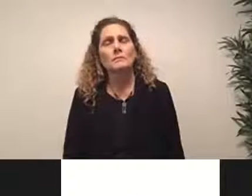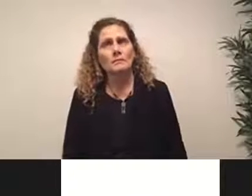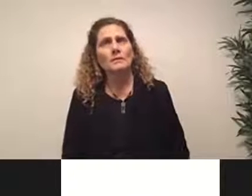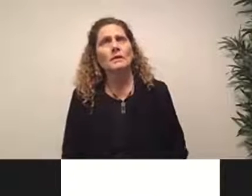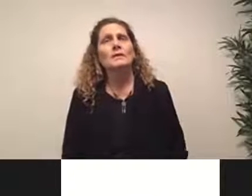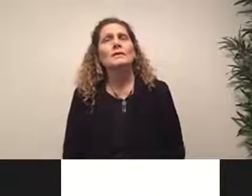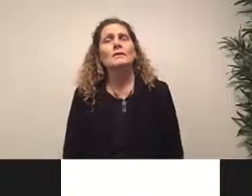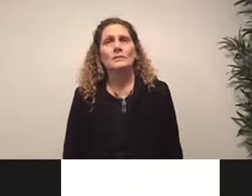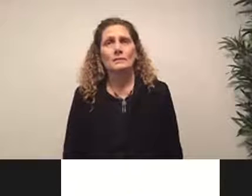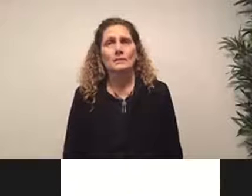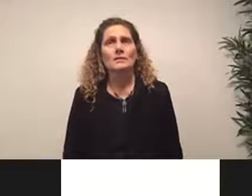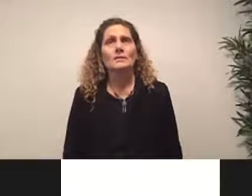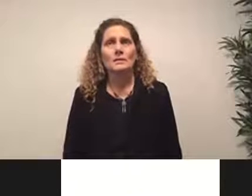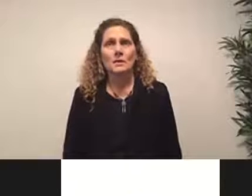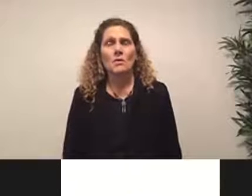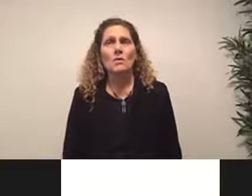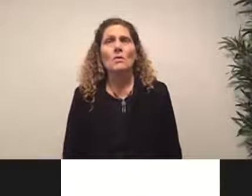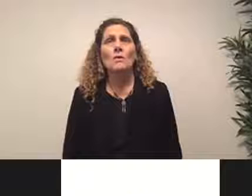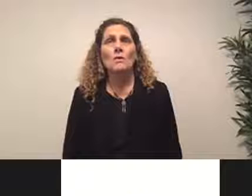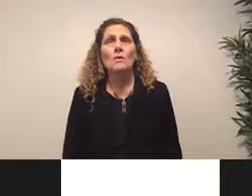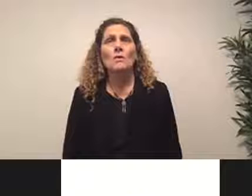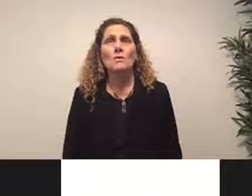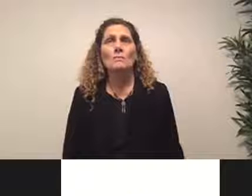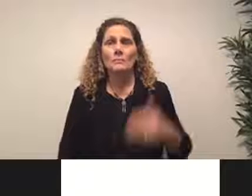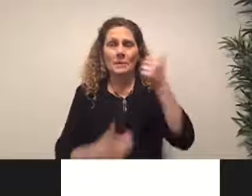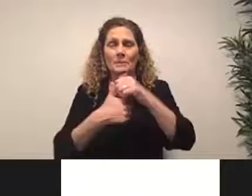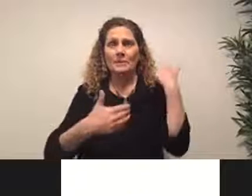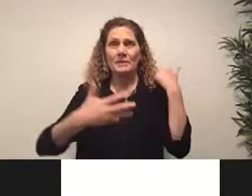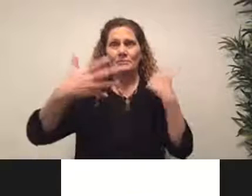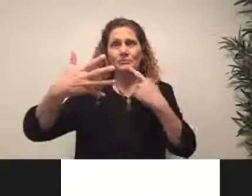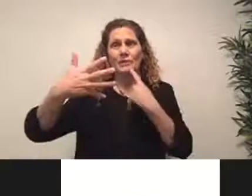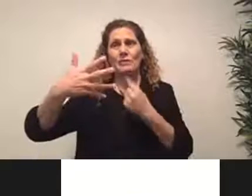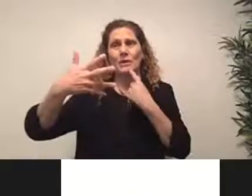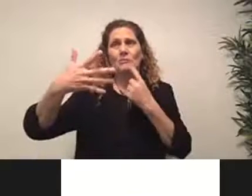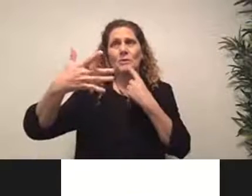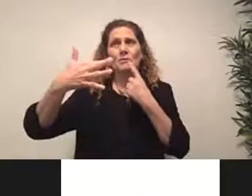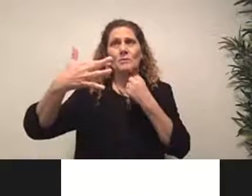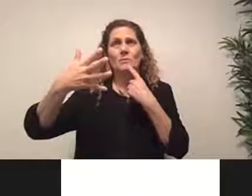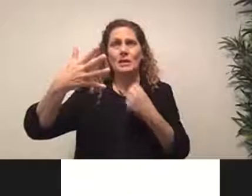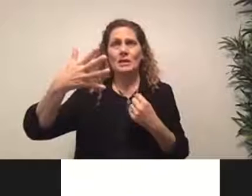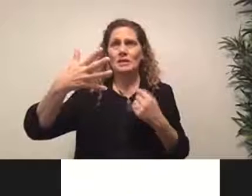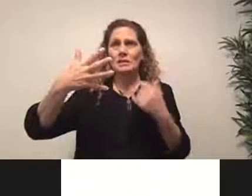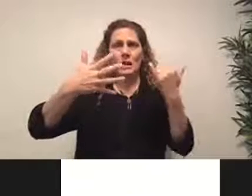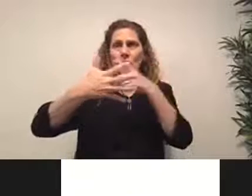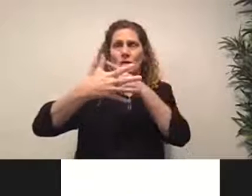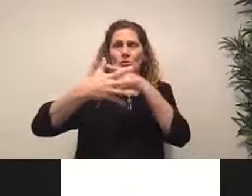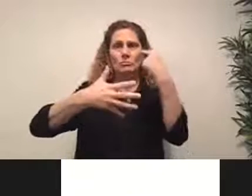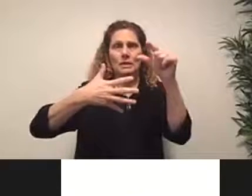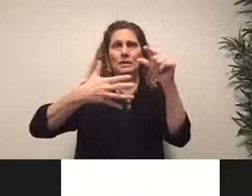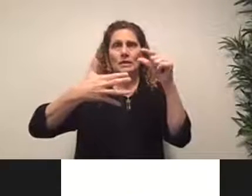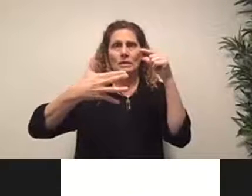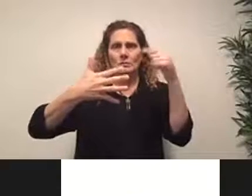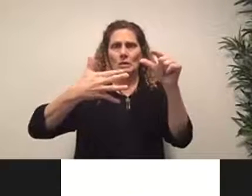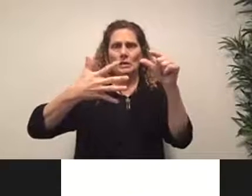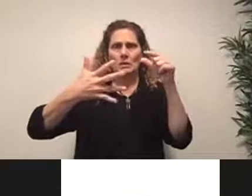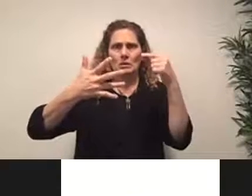is very good news. We are now at green for cases, but we should be cautious. The trends are heading in the right